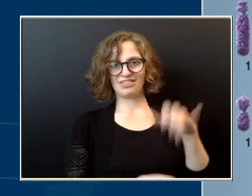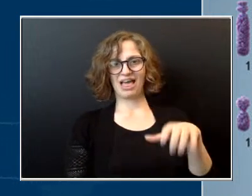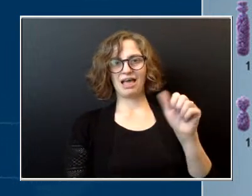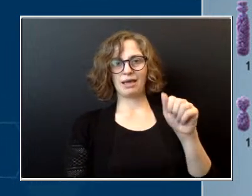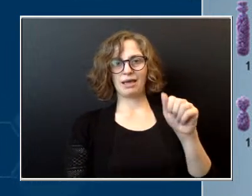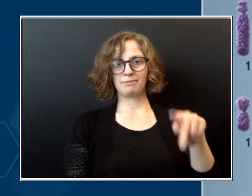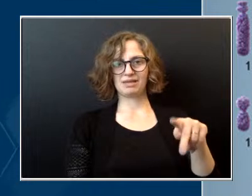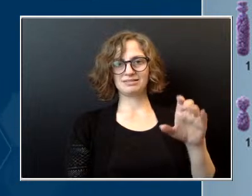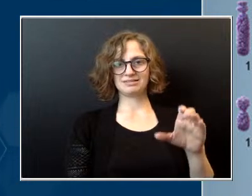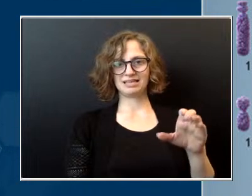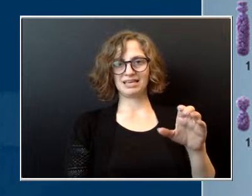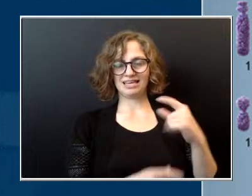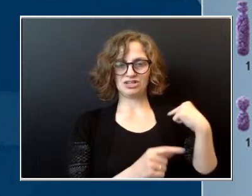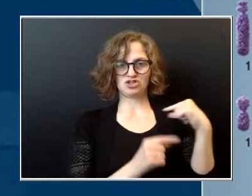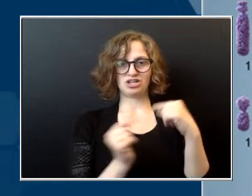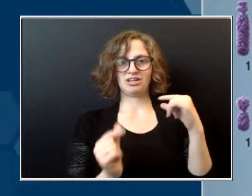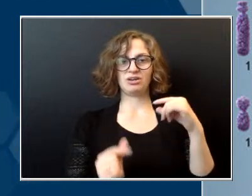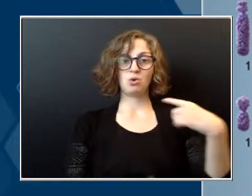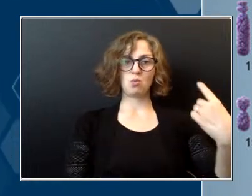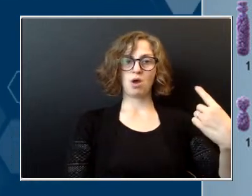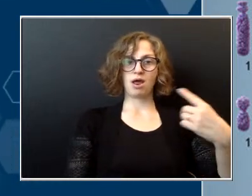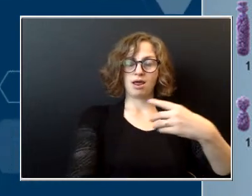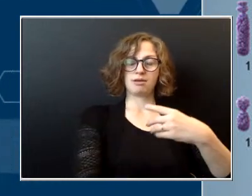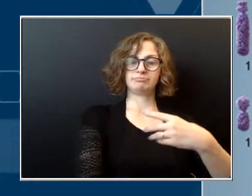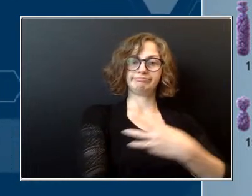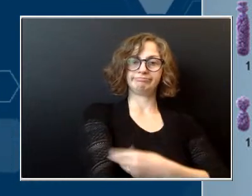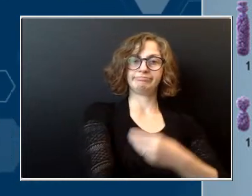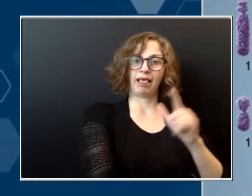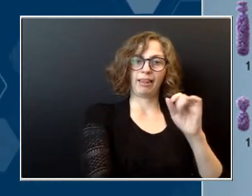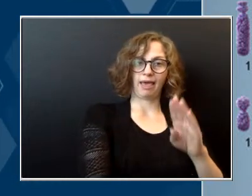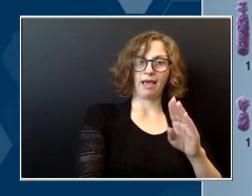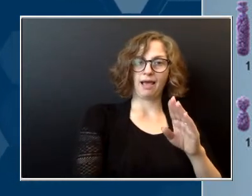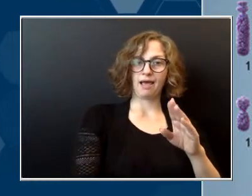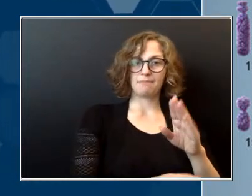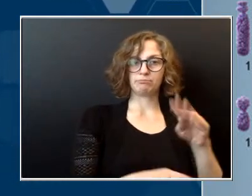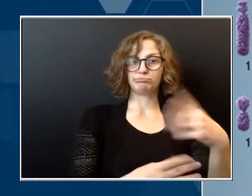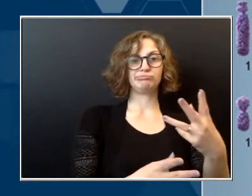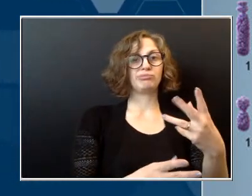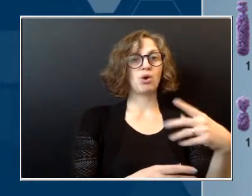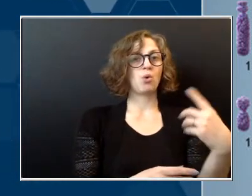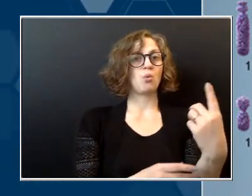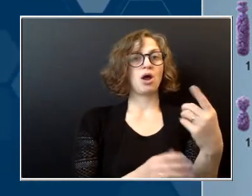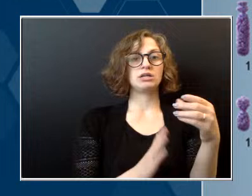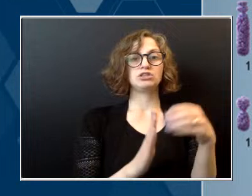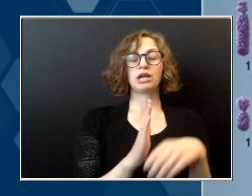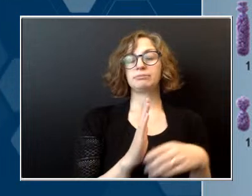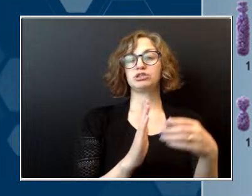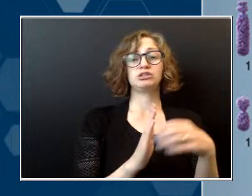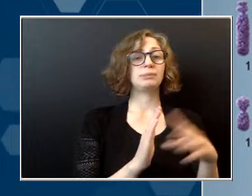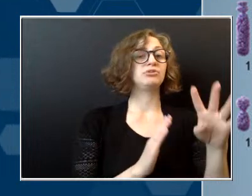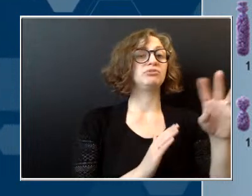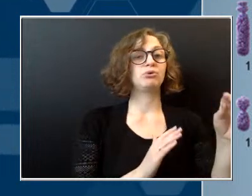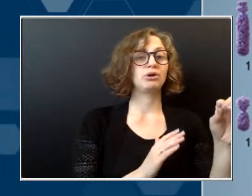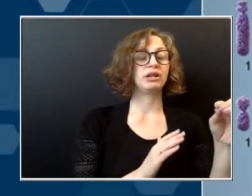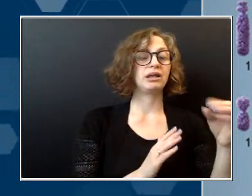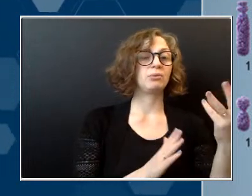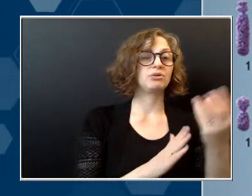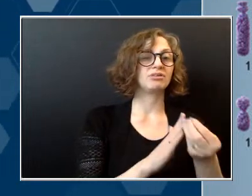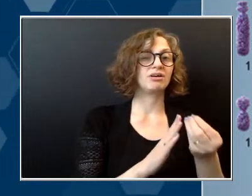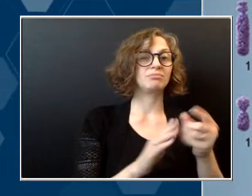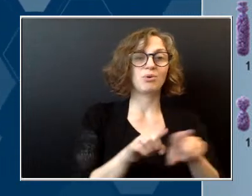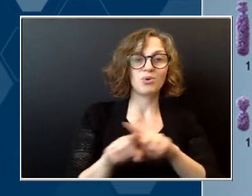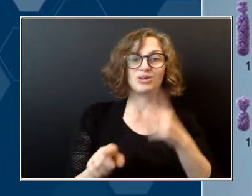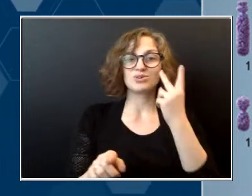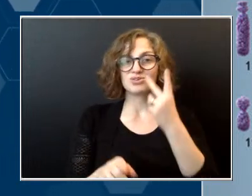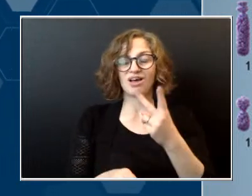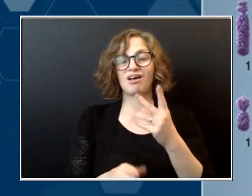was only able to say that one chapter, chapter 40, was gone. but we also saw chapter 43 and